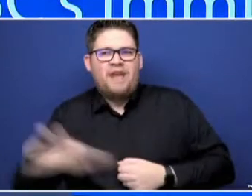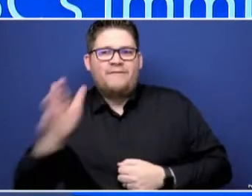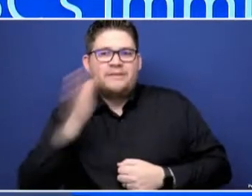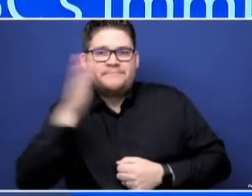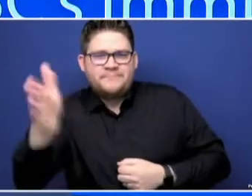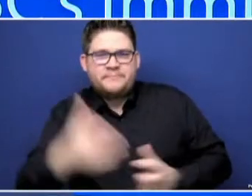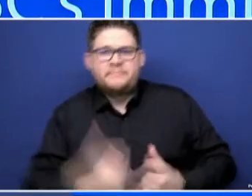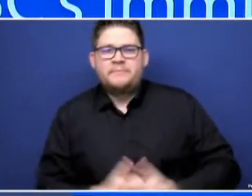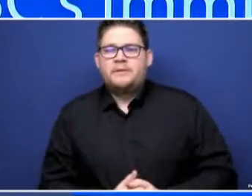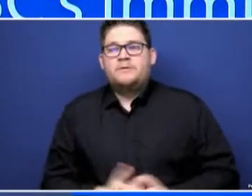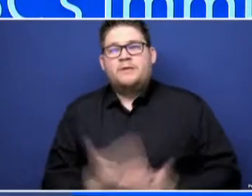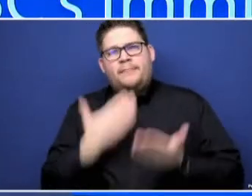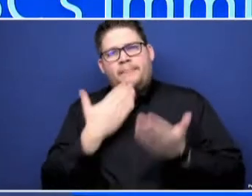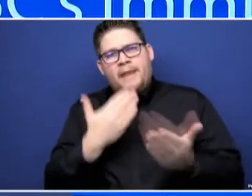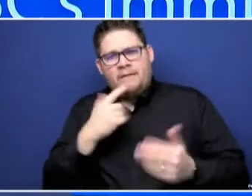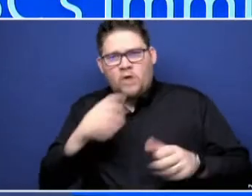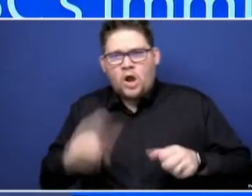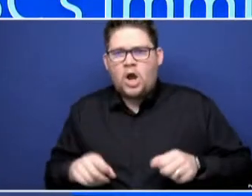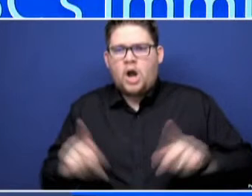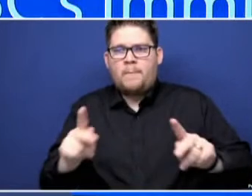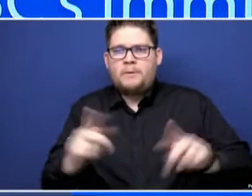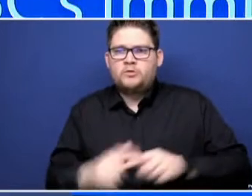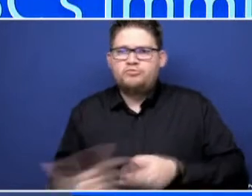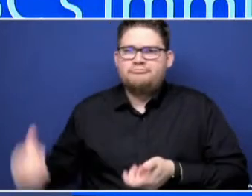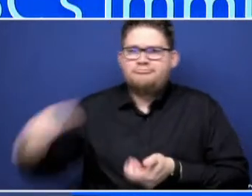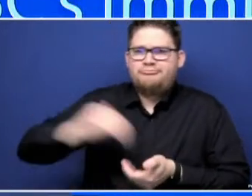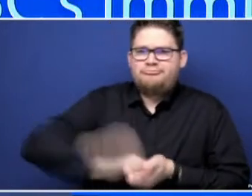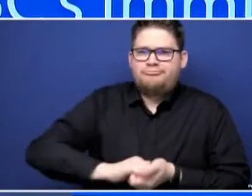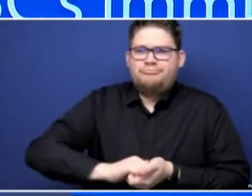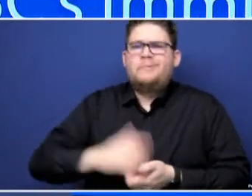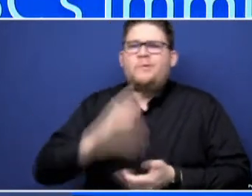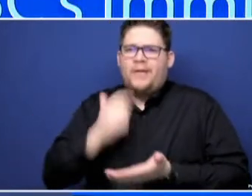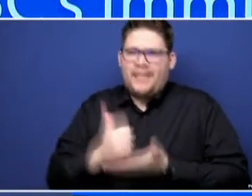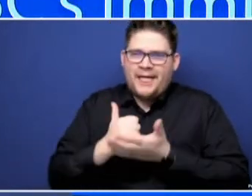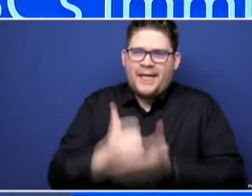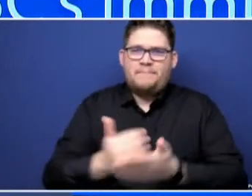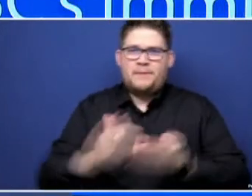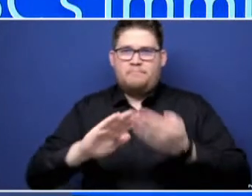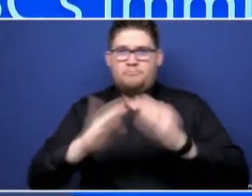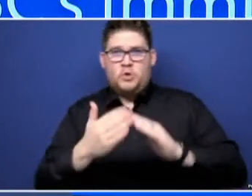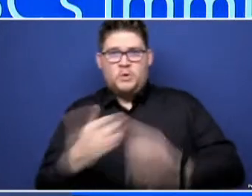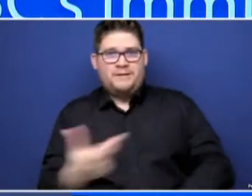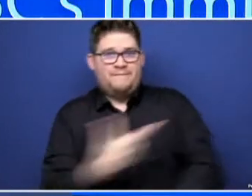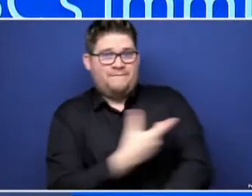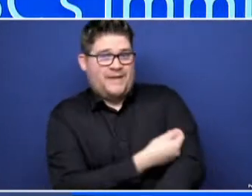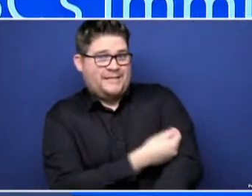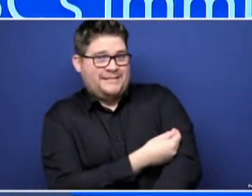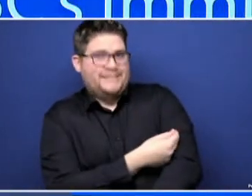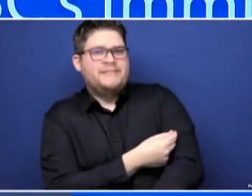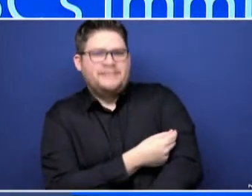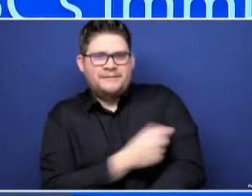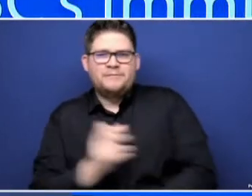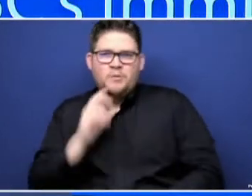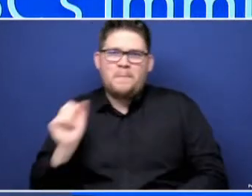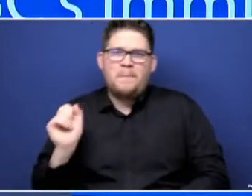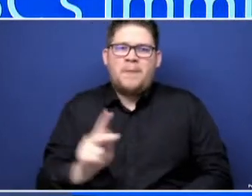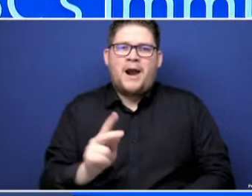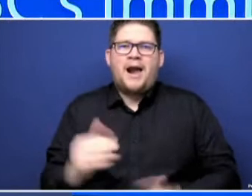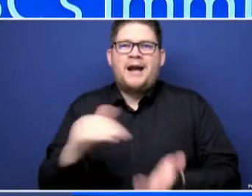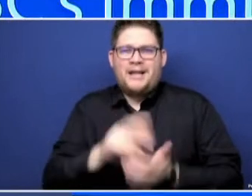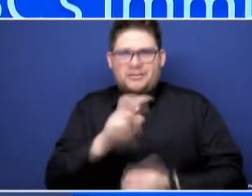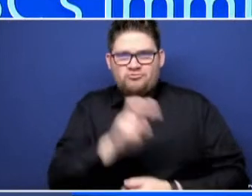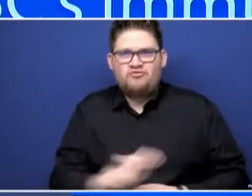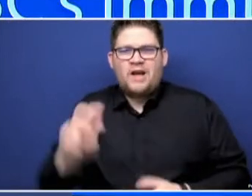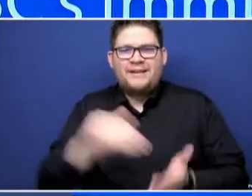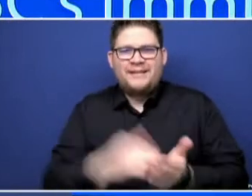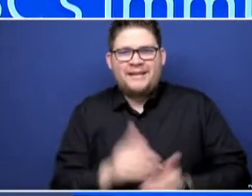be talking about our long-term care facilities and how we're going to deal in the near term with visitation, which is something so critically